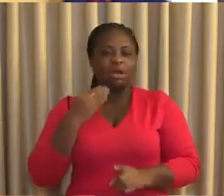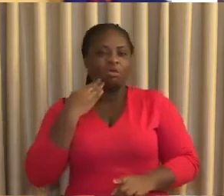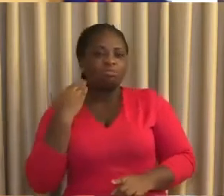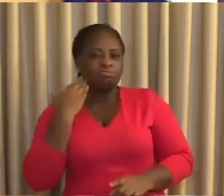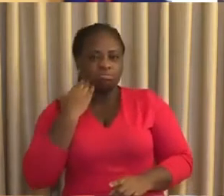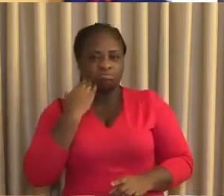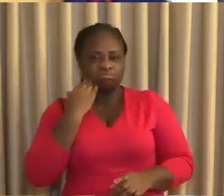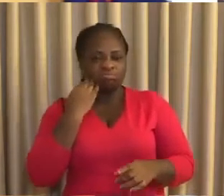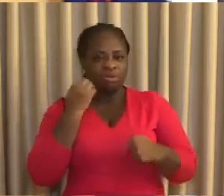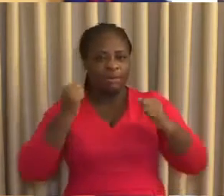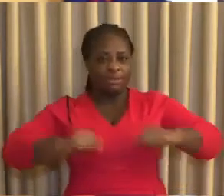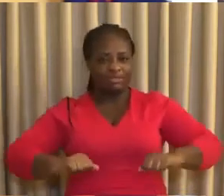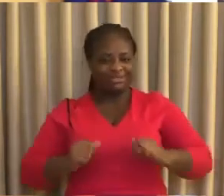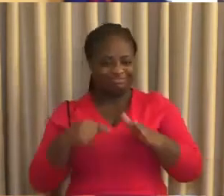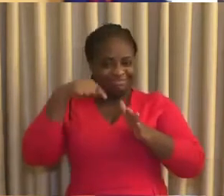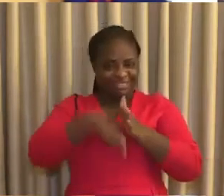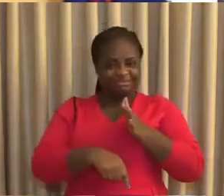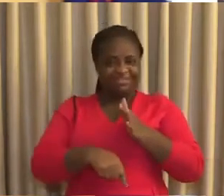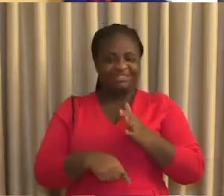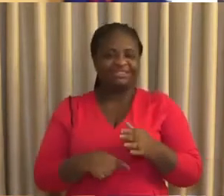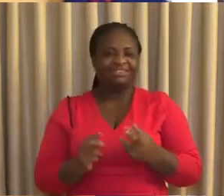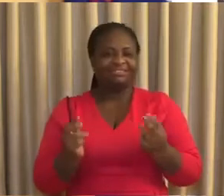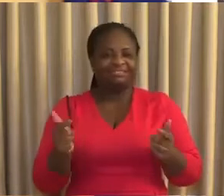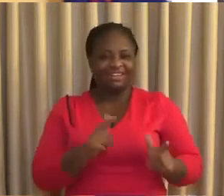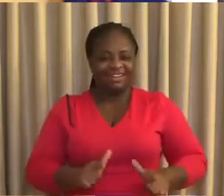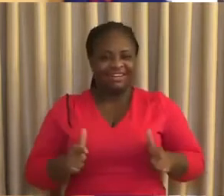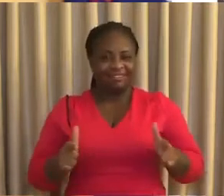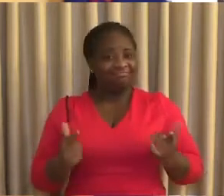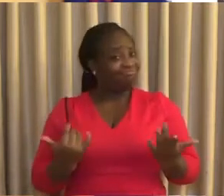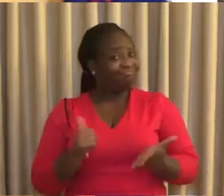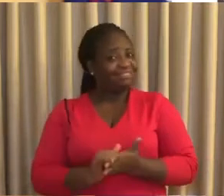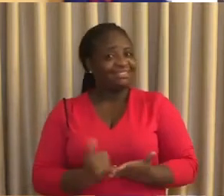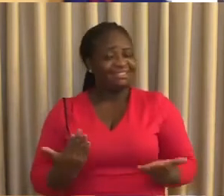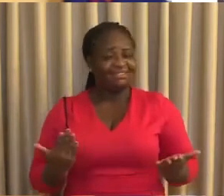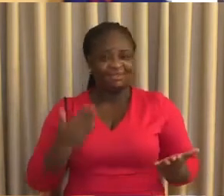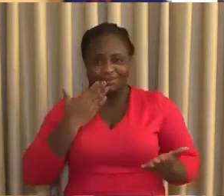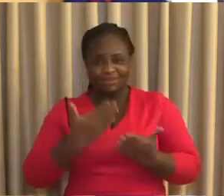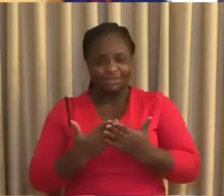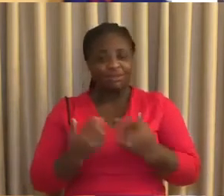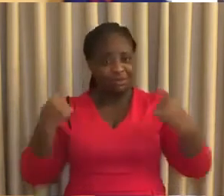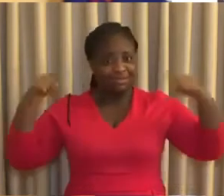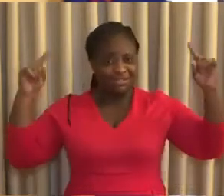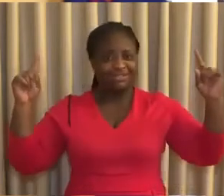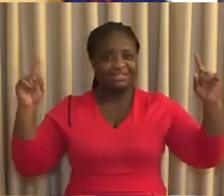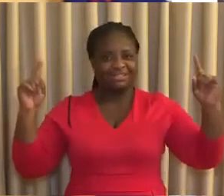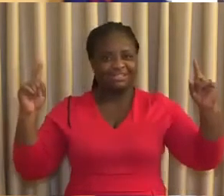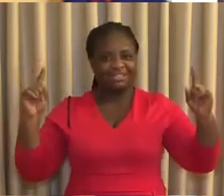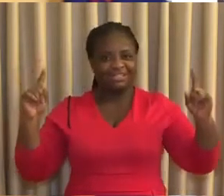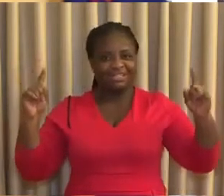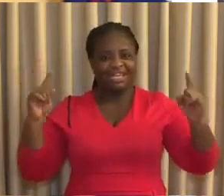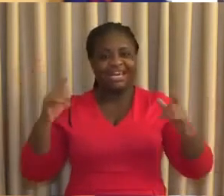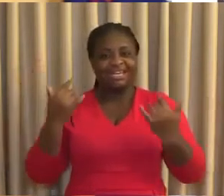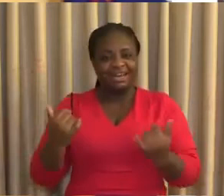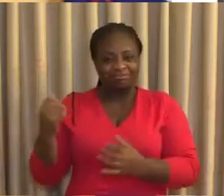capability and deepen our self-reliance. Thus far, we have succeeded in halting any